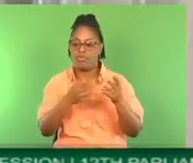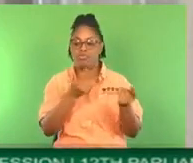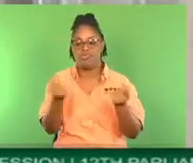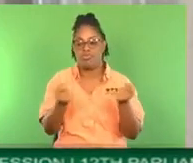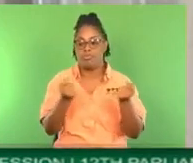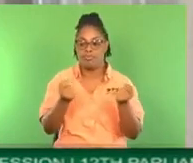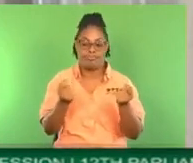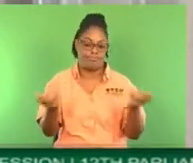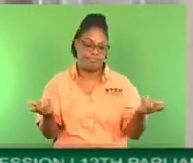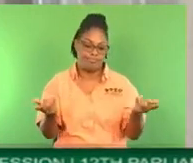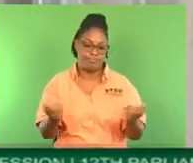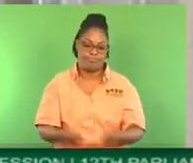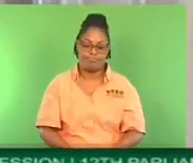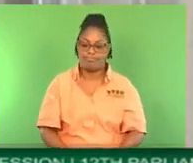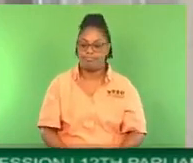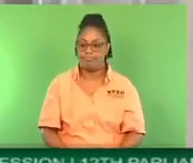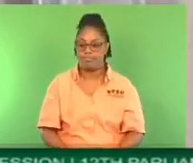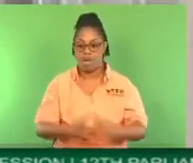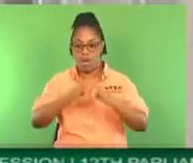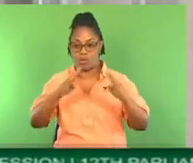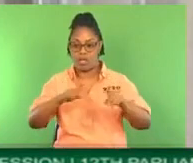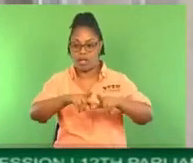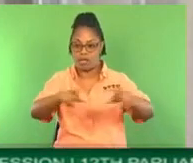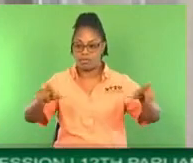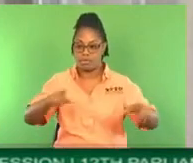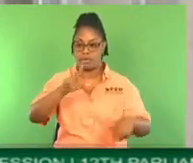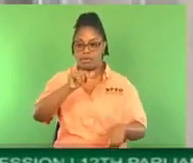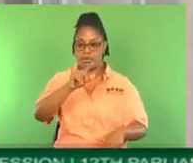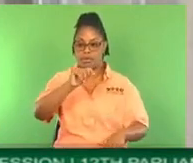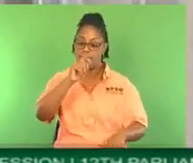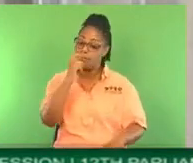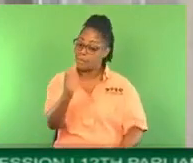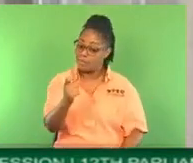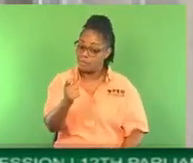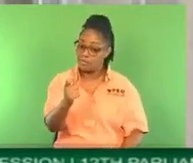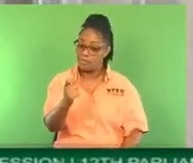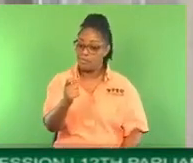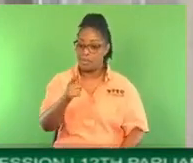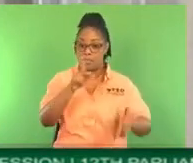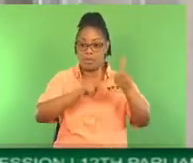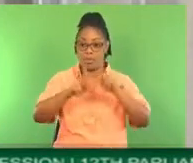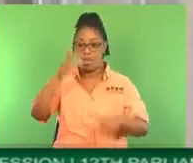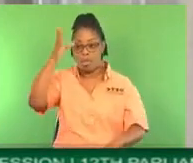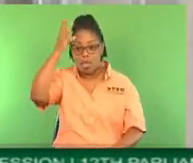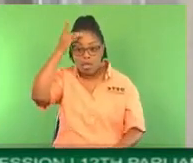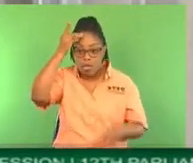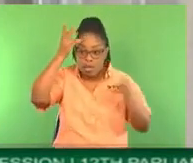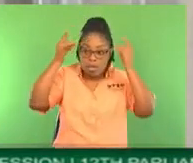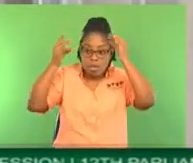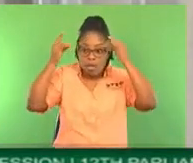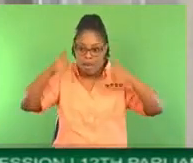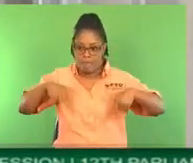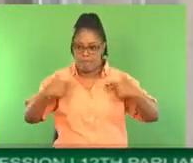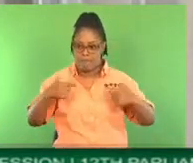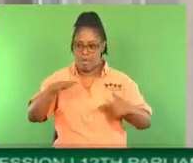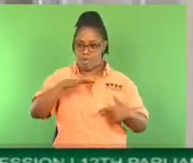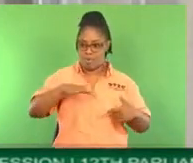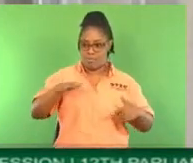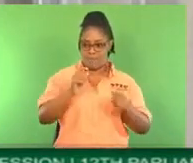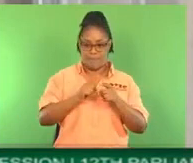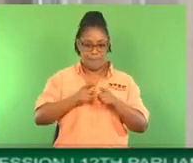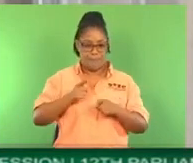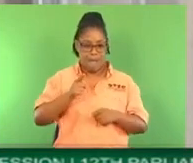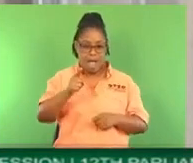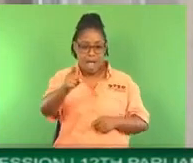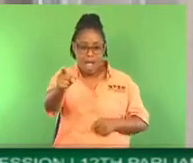property tax is another matter which has been raised in my constituency. They're wondering, with rural communities where people don't